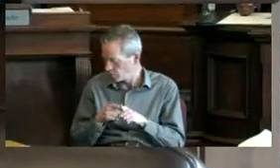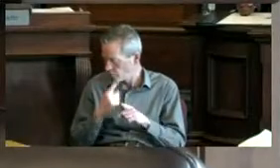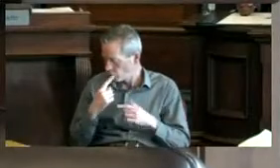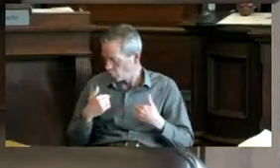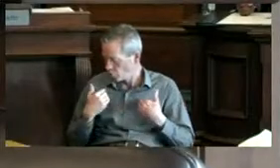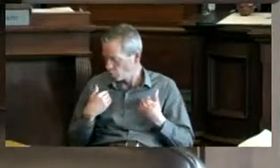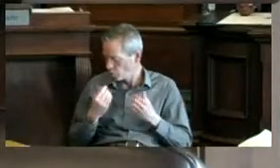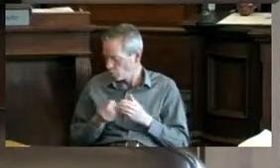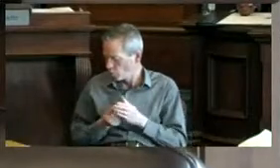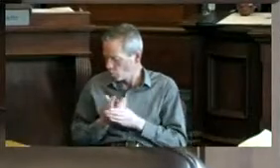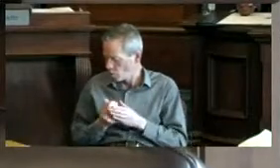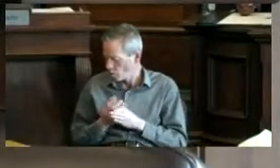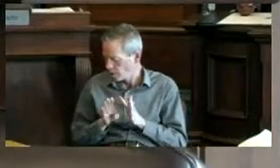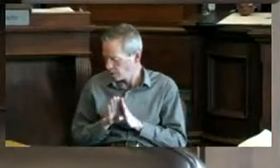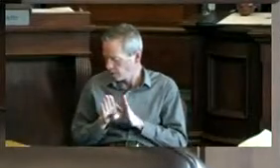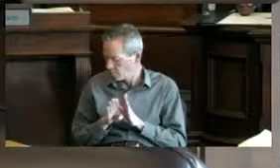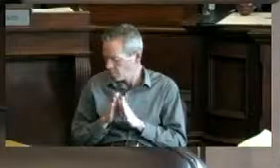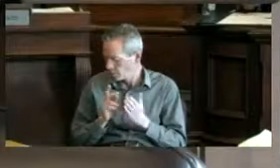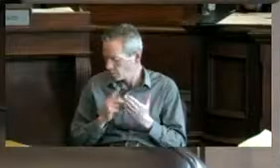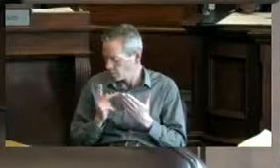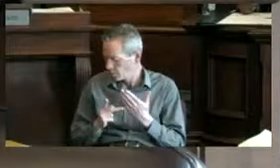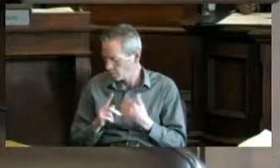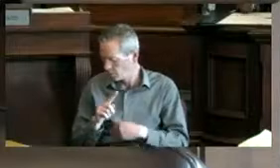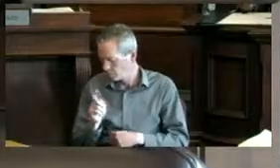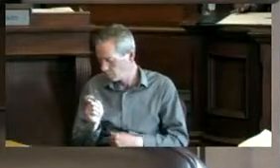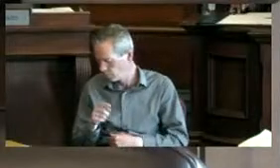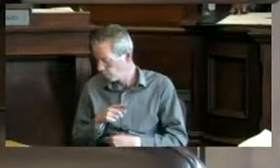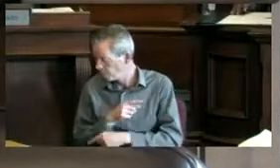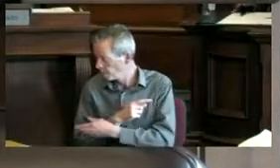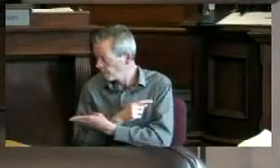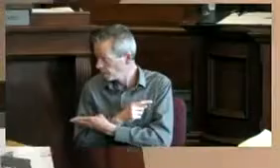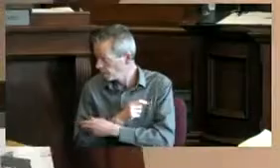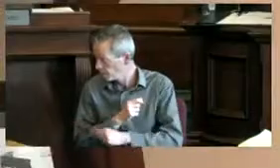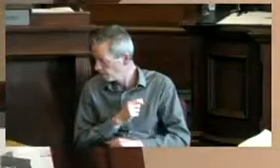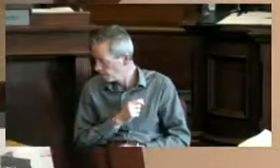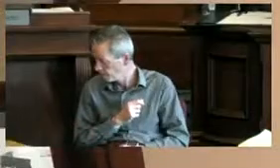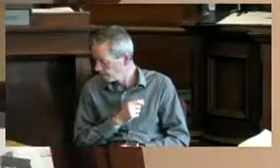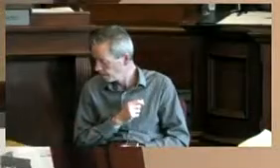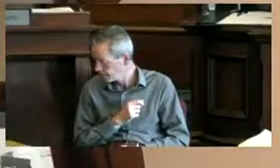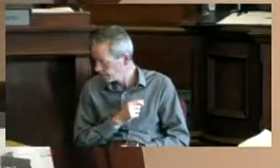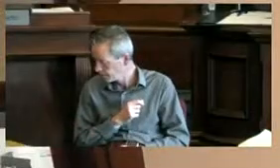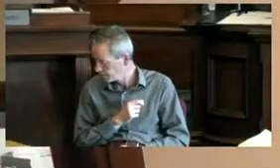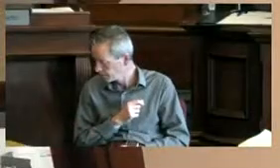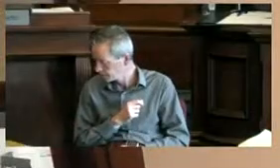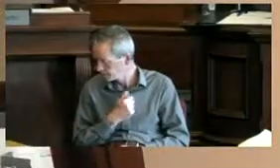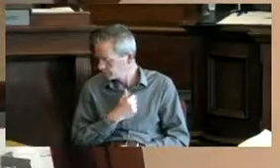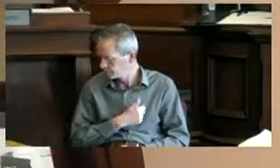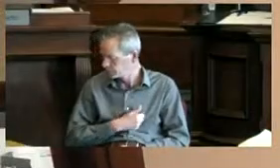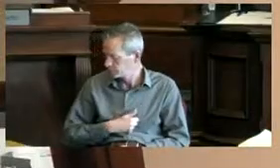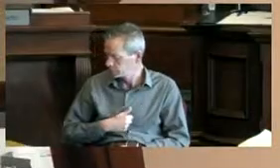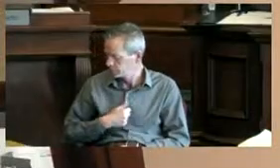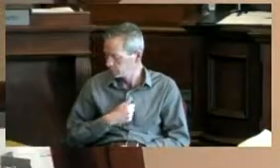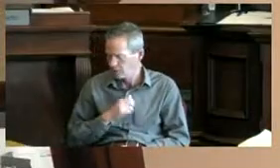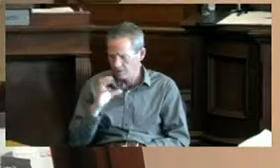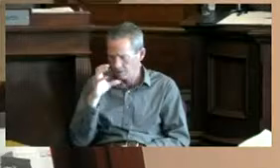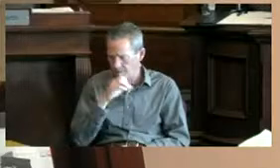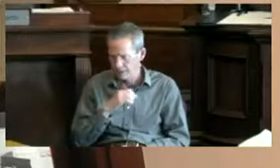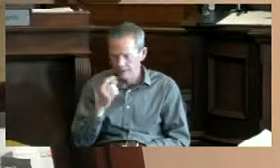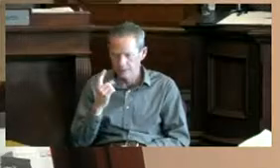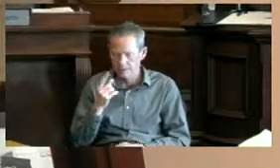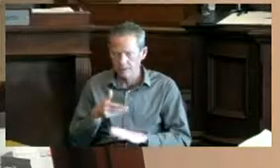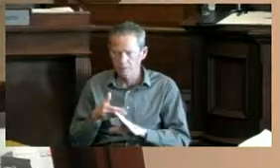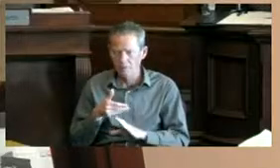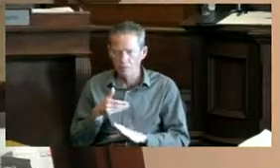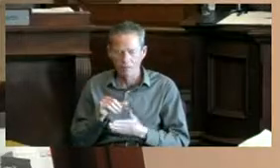for youth growth and development program. Any questions? Councilmember Patterson. Okay, so I apologize. I must have missed it earlier when